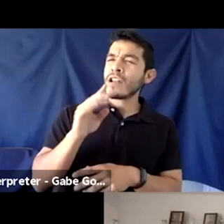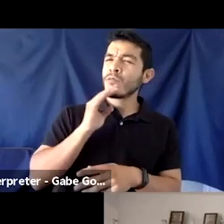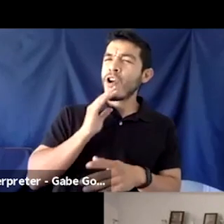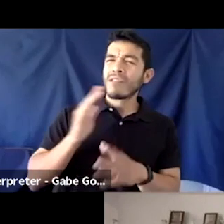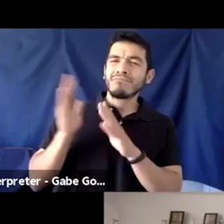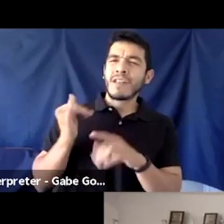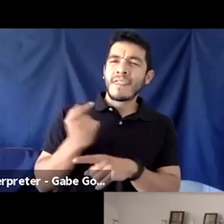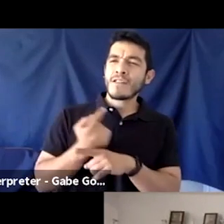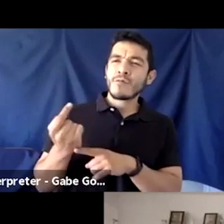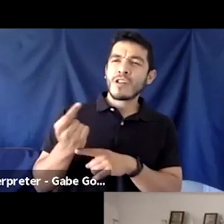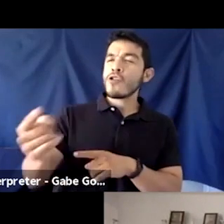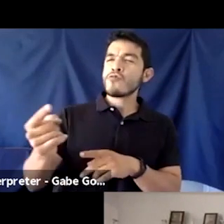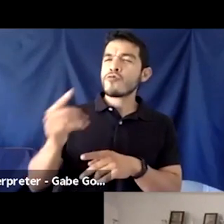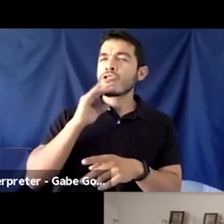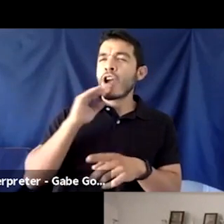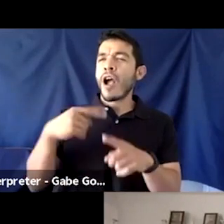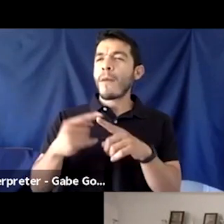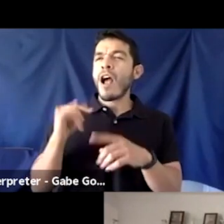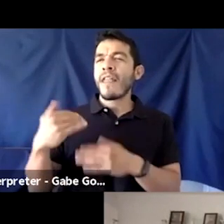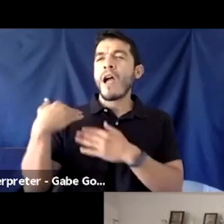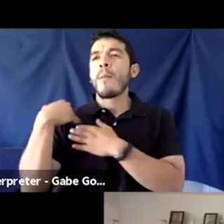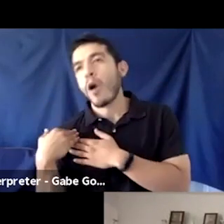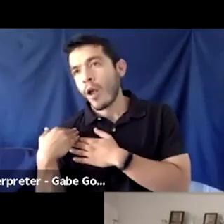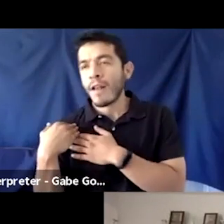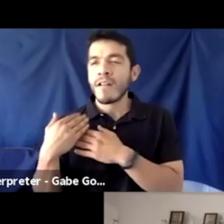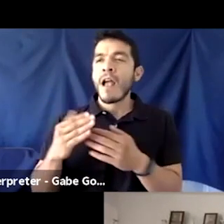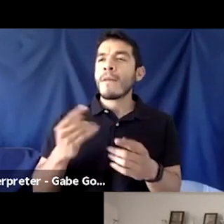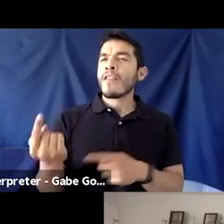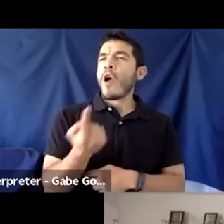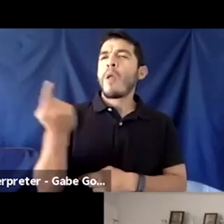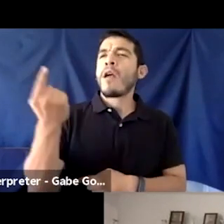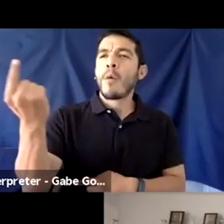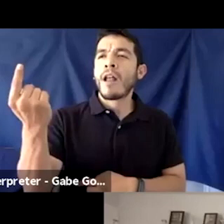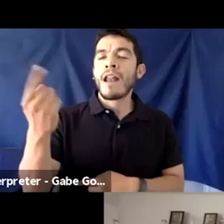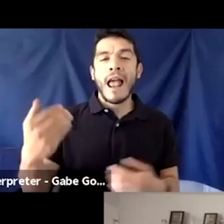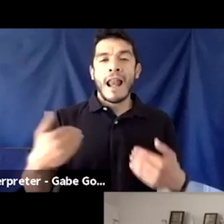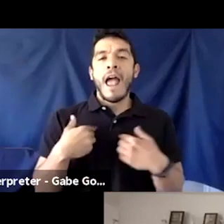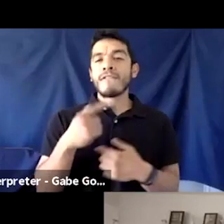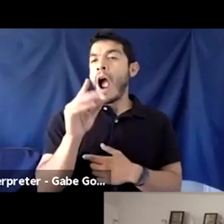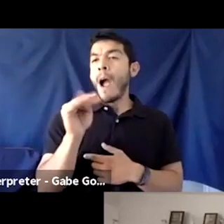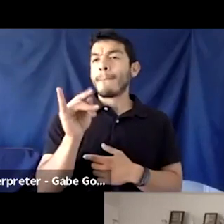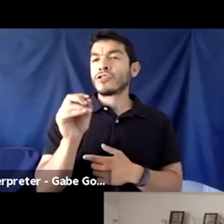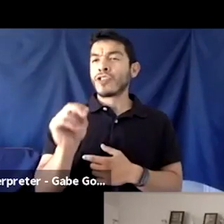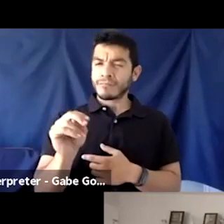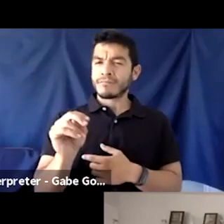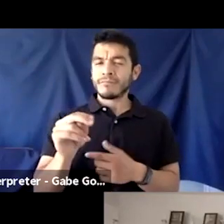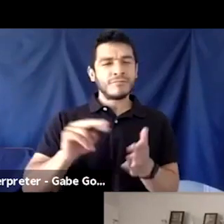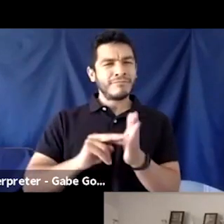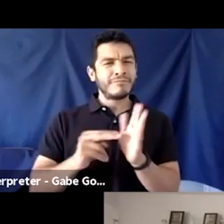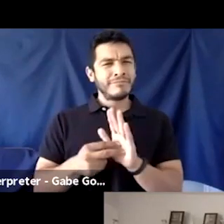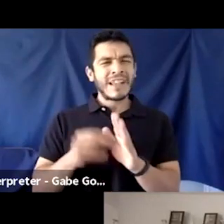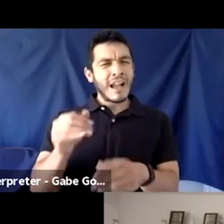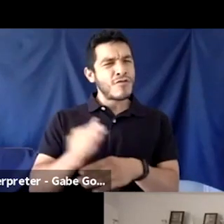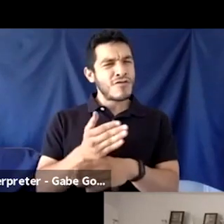the burden of being the only one and having gumption. Can you share with us how your experience